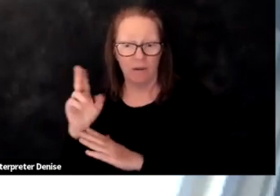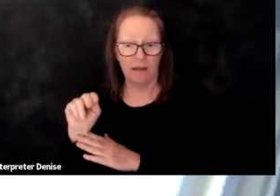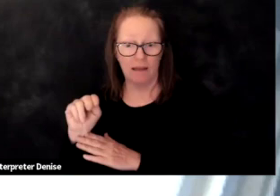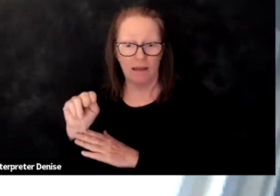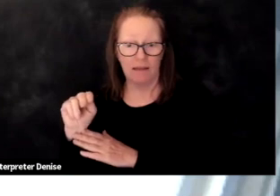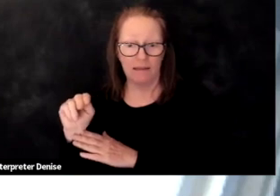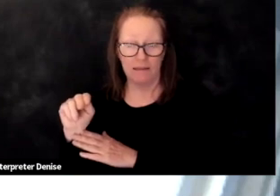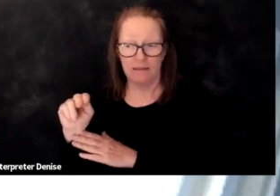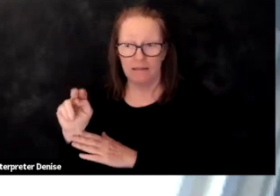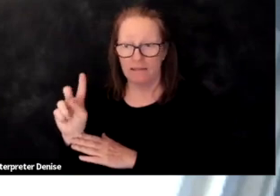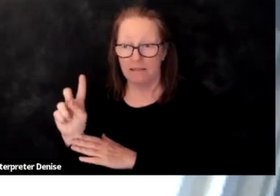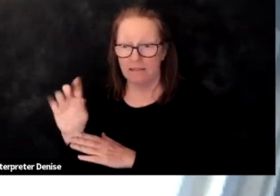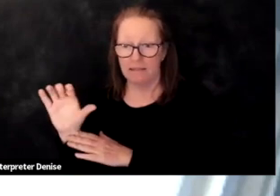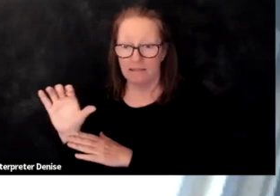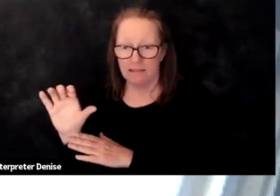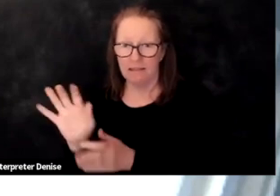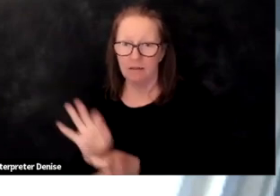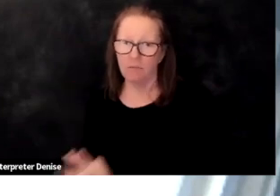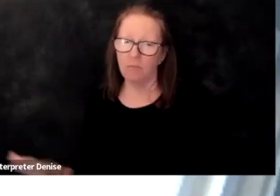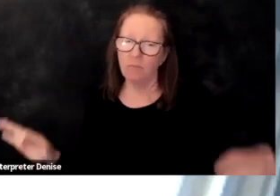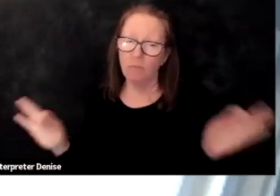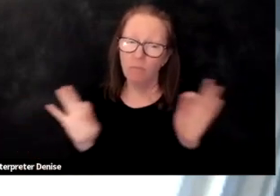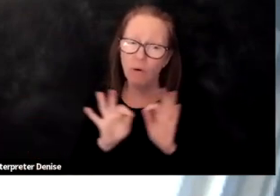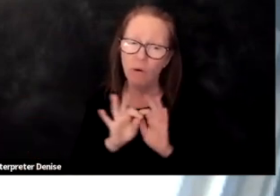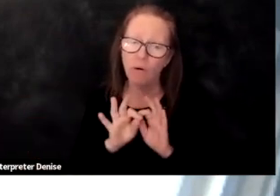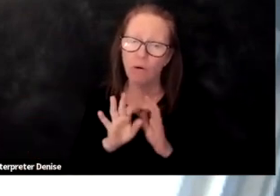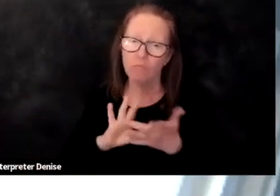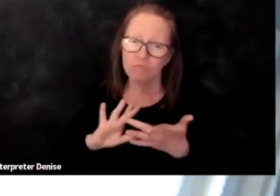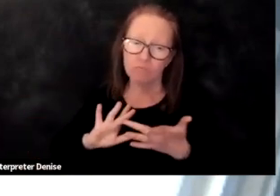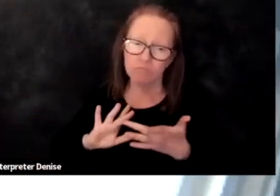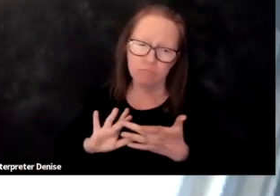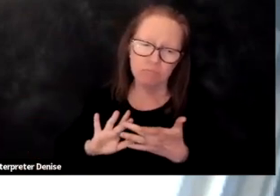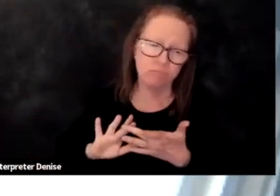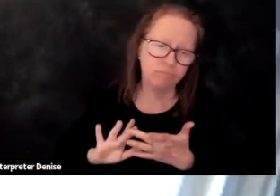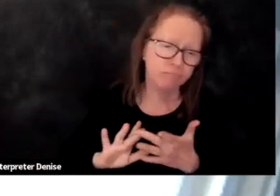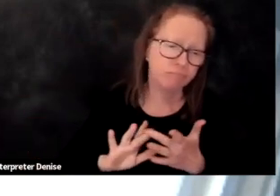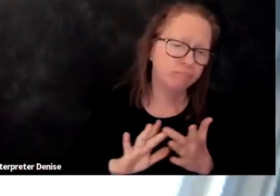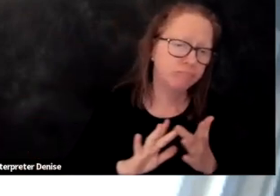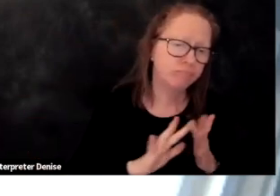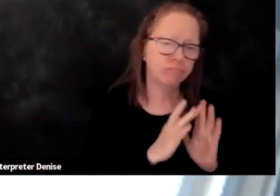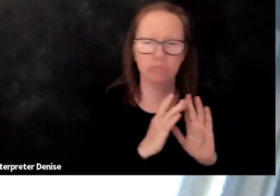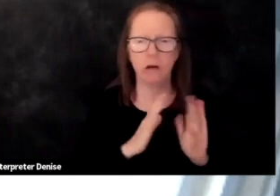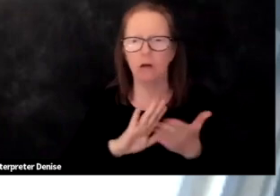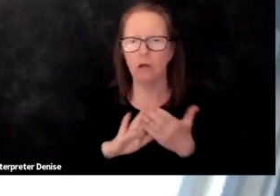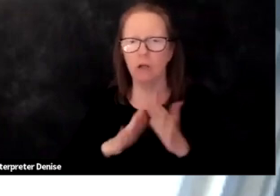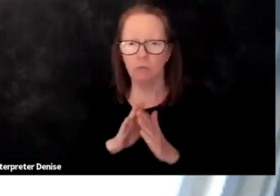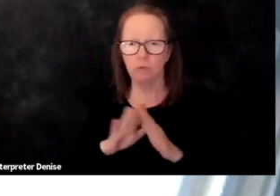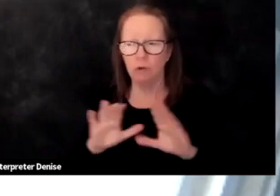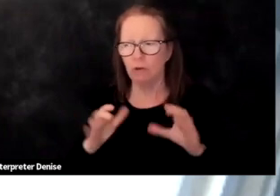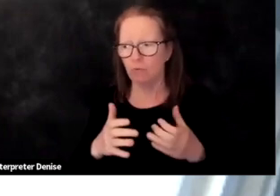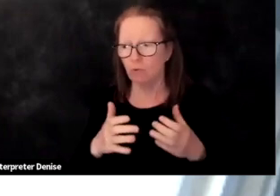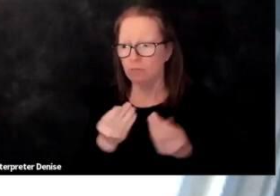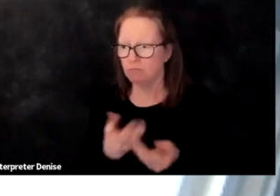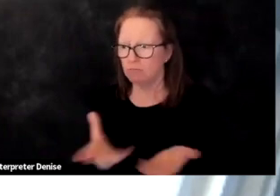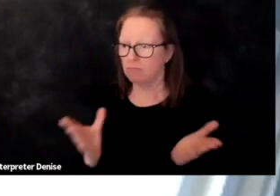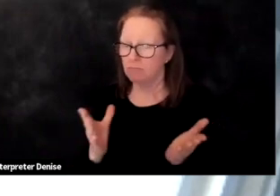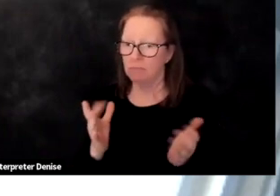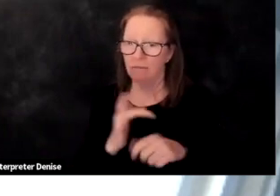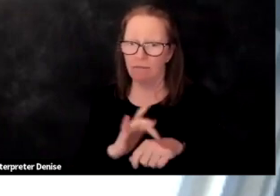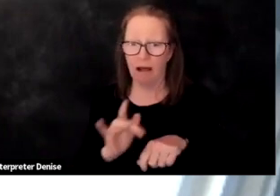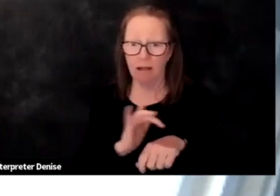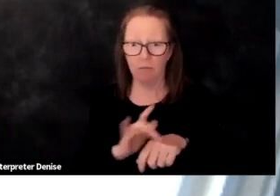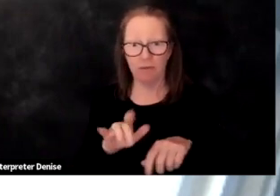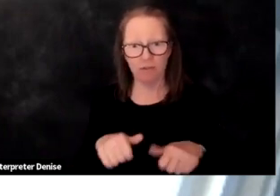take the time to get in touch with all the community-based groups and organizations in the area to let them know this opportunity is available. We've had challenges for